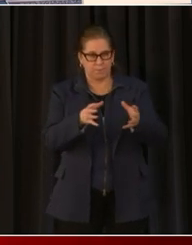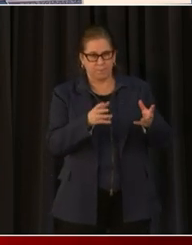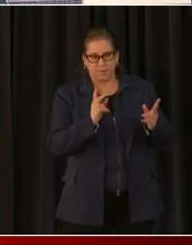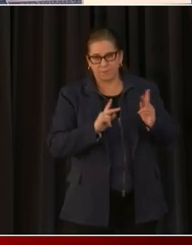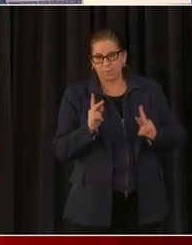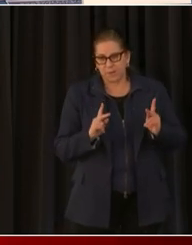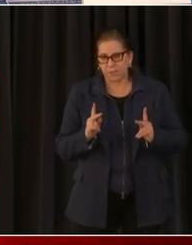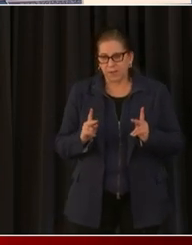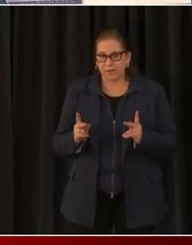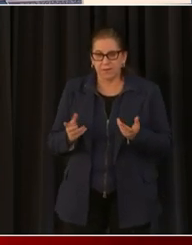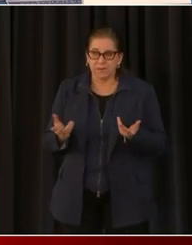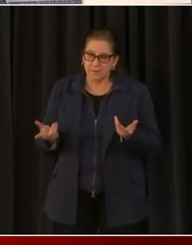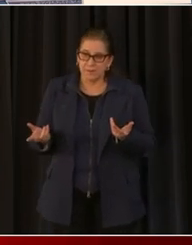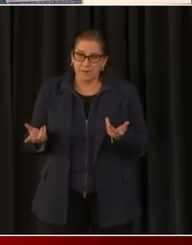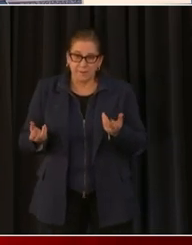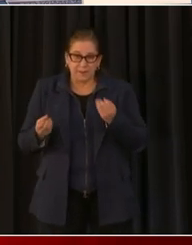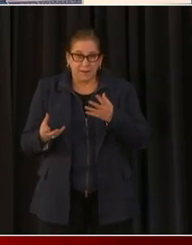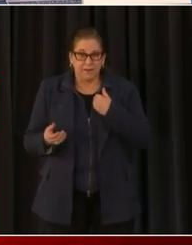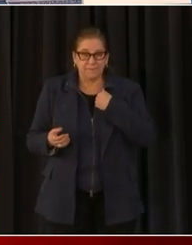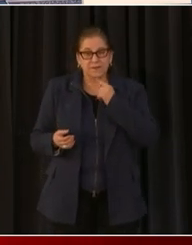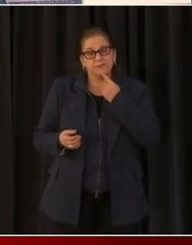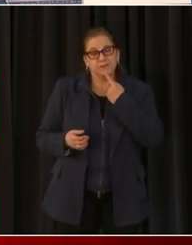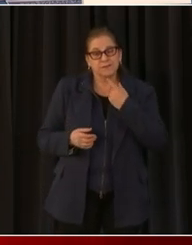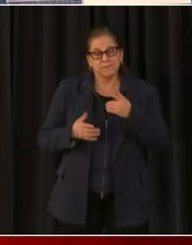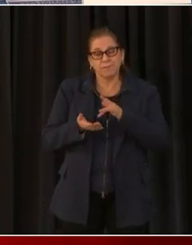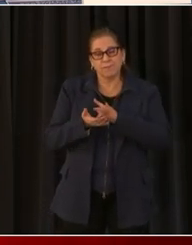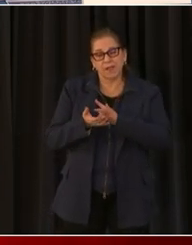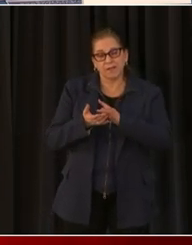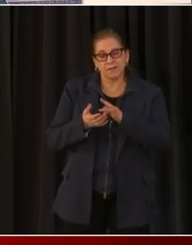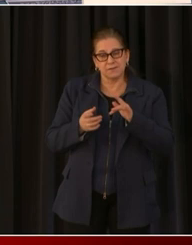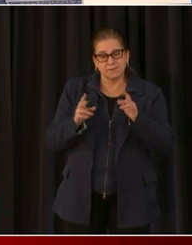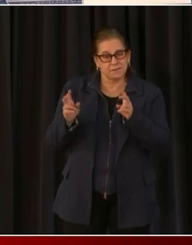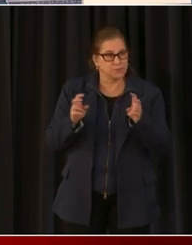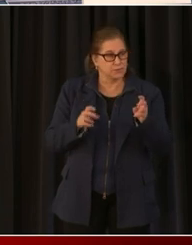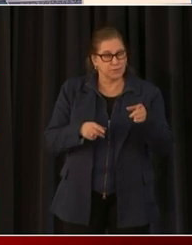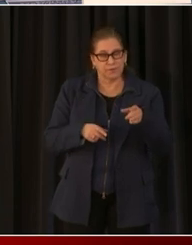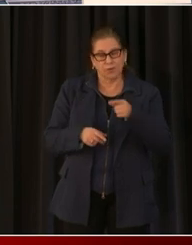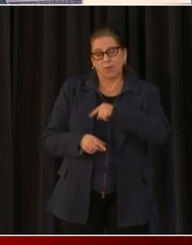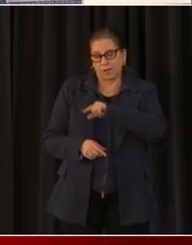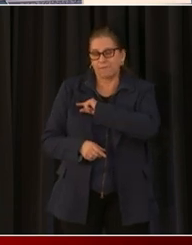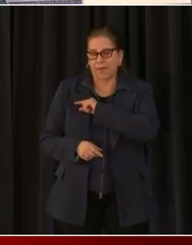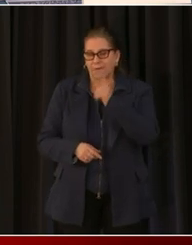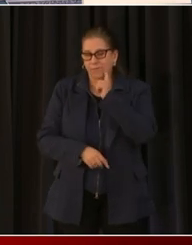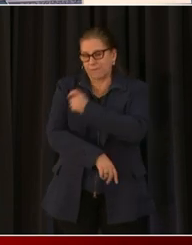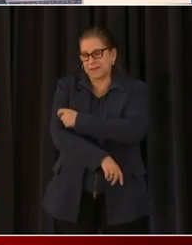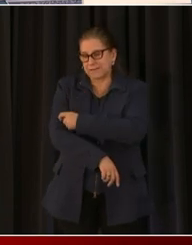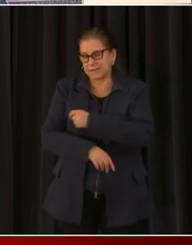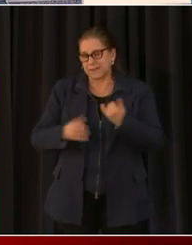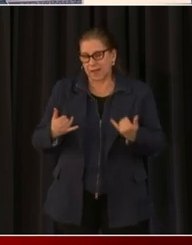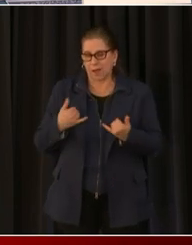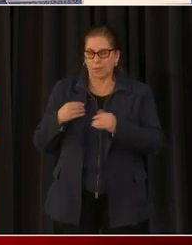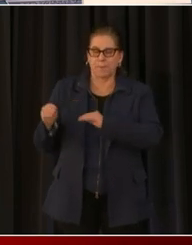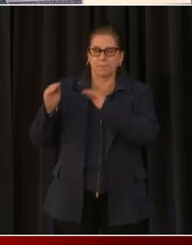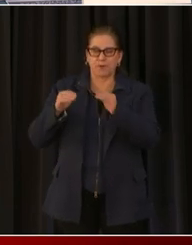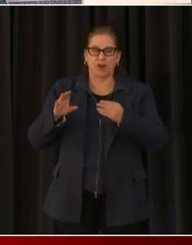to have a medical condition that would qualify them for vaccination as a priority. Thank